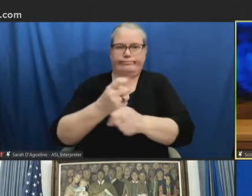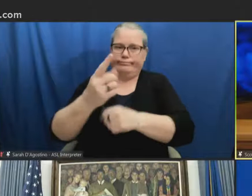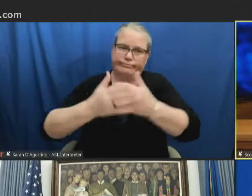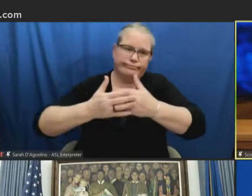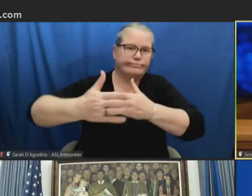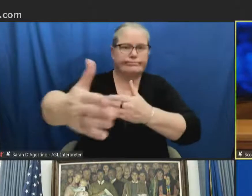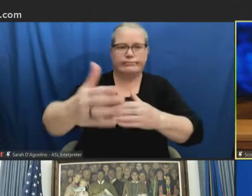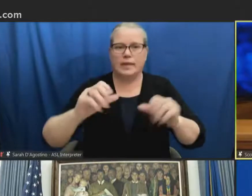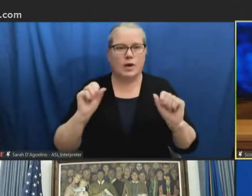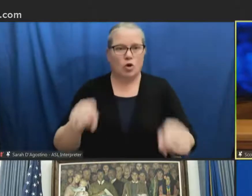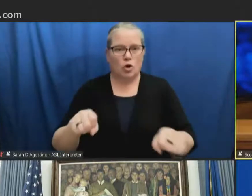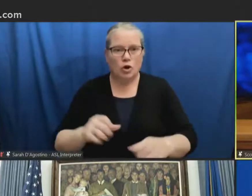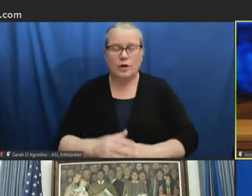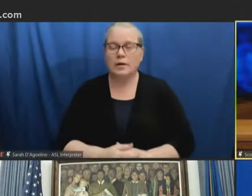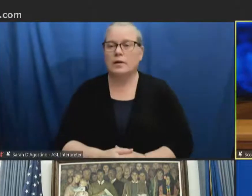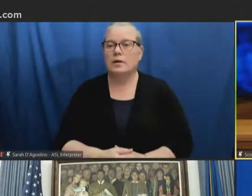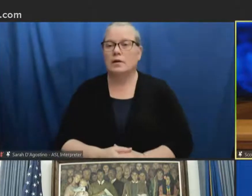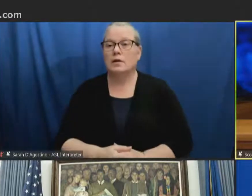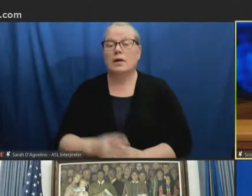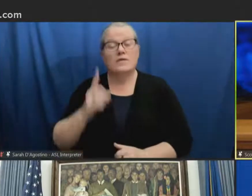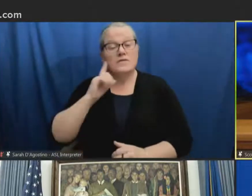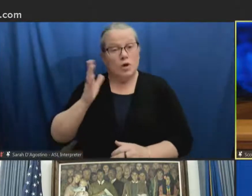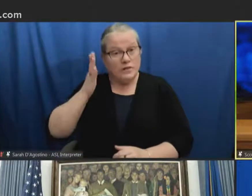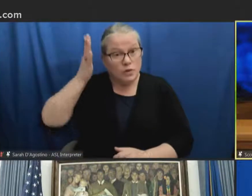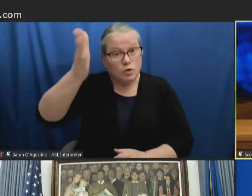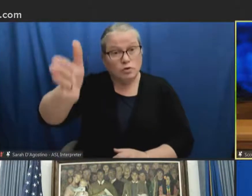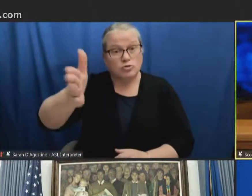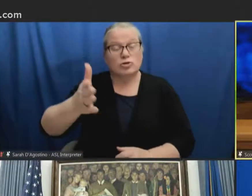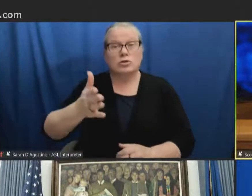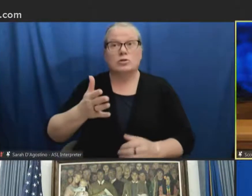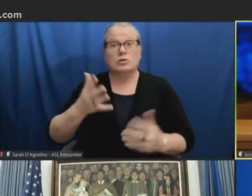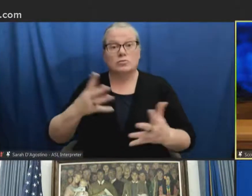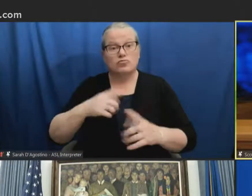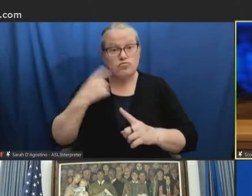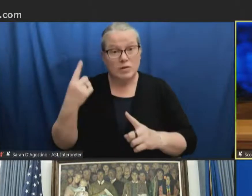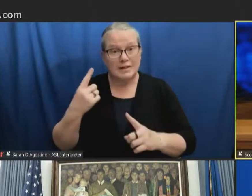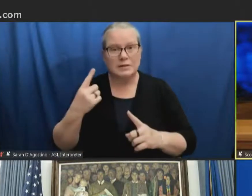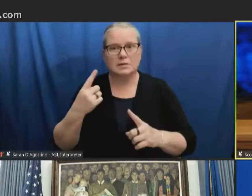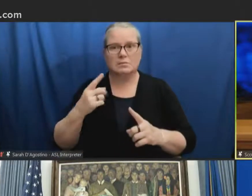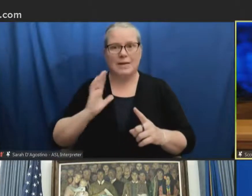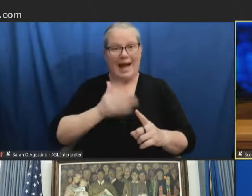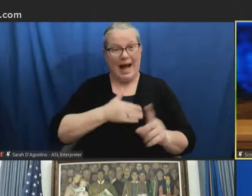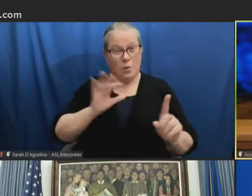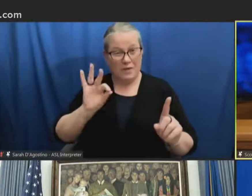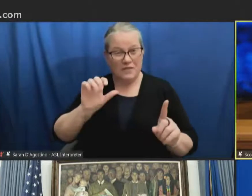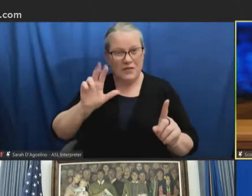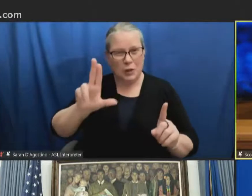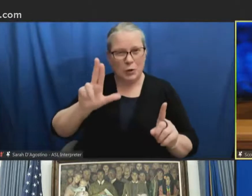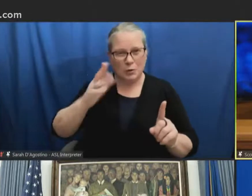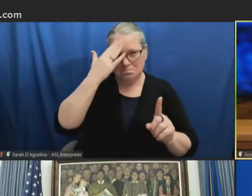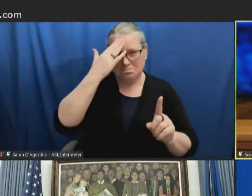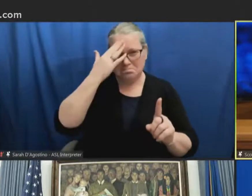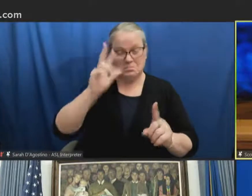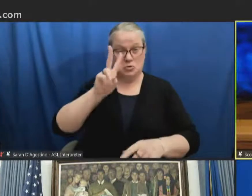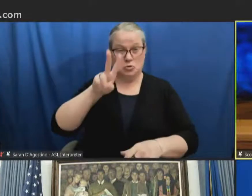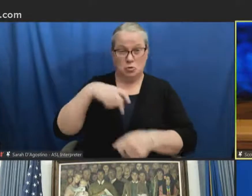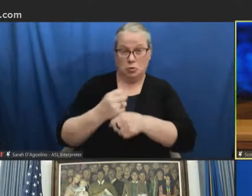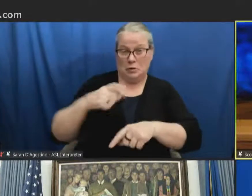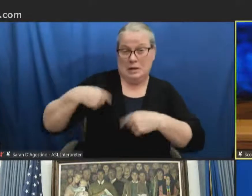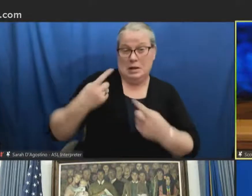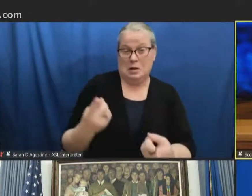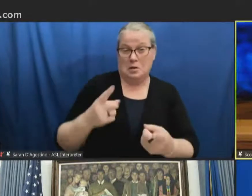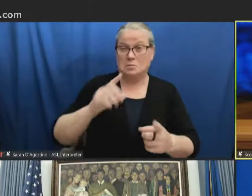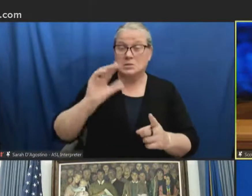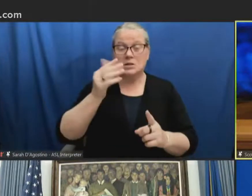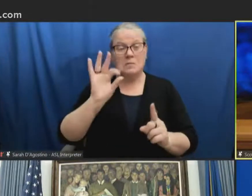big risks for the future, I won't say the biggest risk, but one of the big risks for the future is that we have a normalized flu season. I mean, we've seen 2 years now, probably this year is another year where flu is